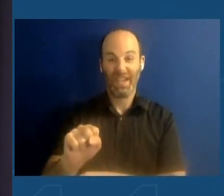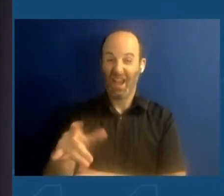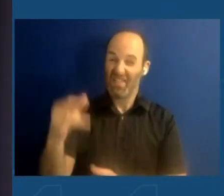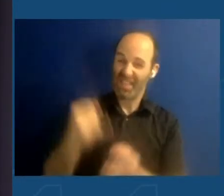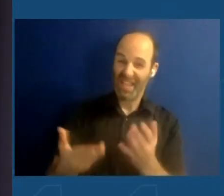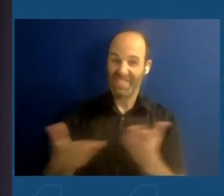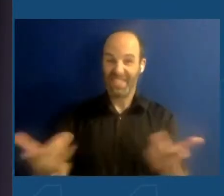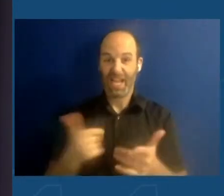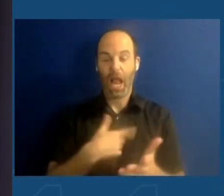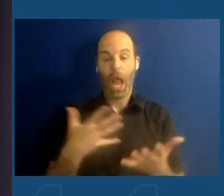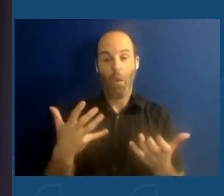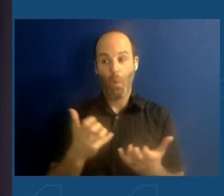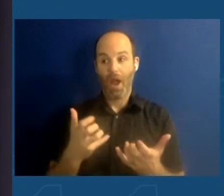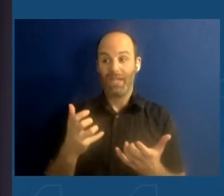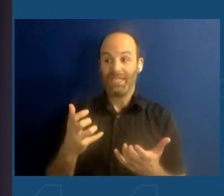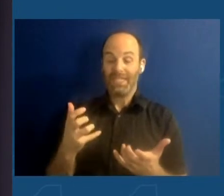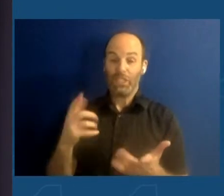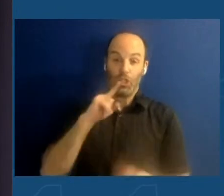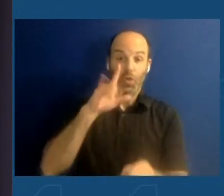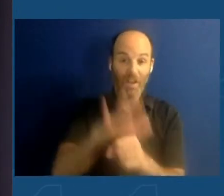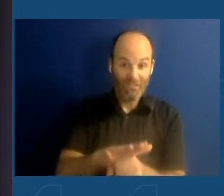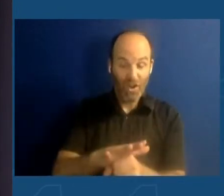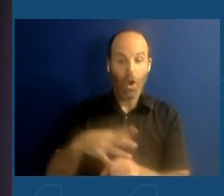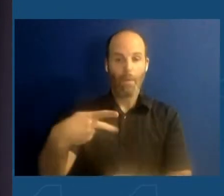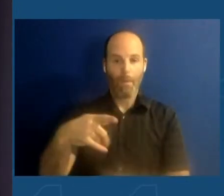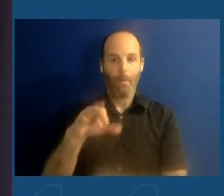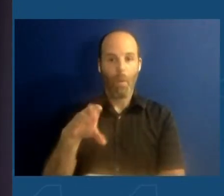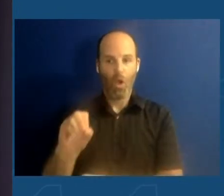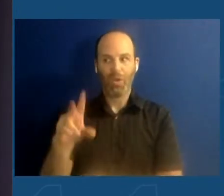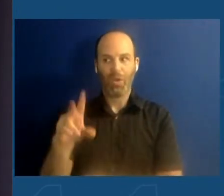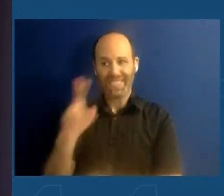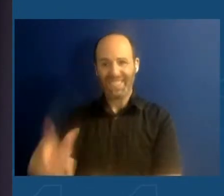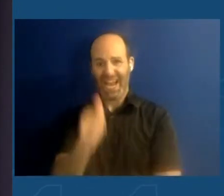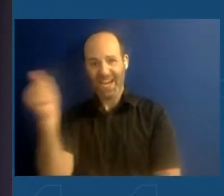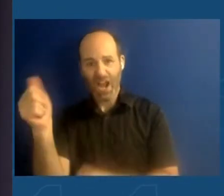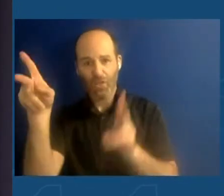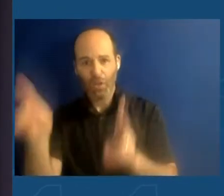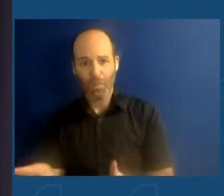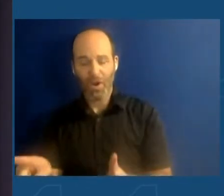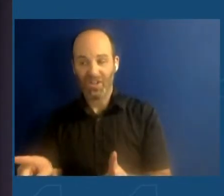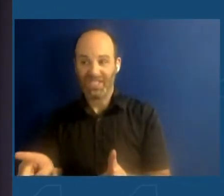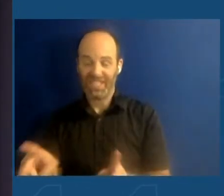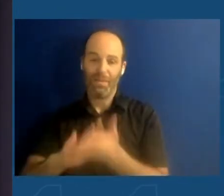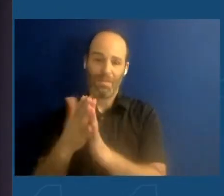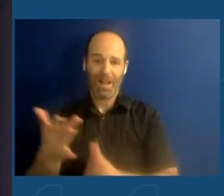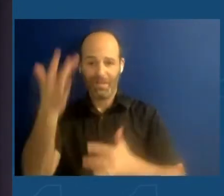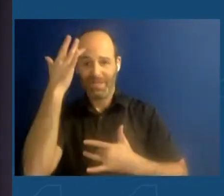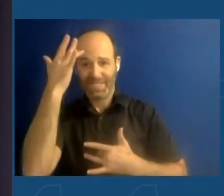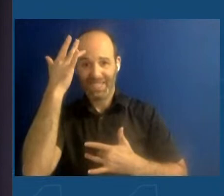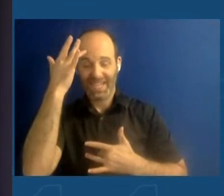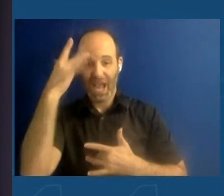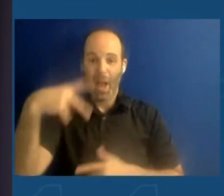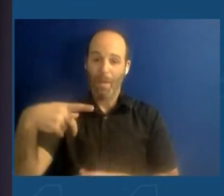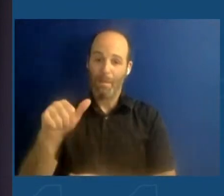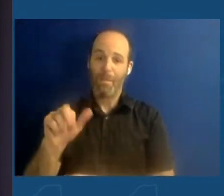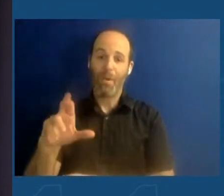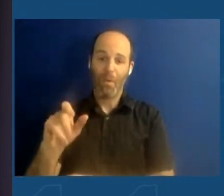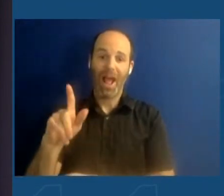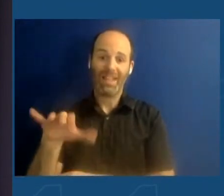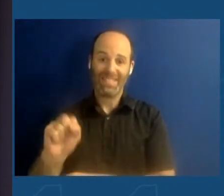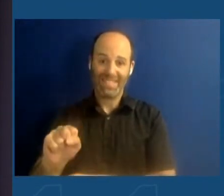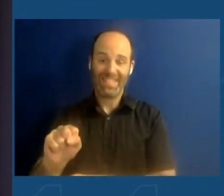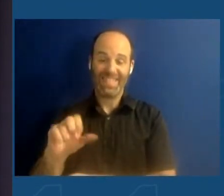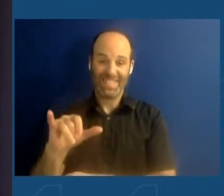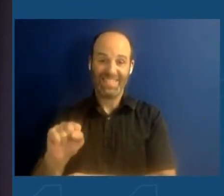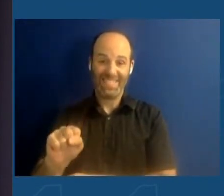another person with polio. Paralysis from polio is typically permanent. So we are working